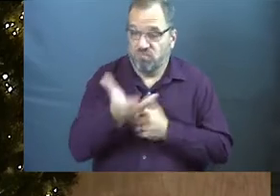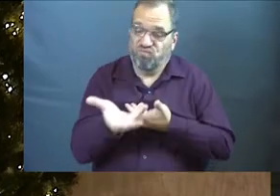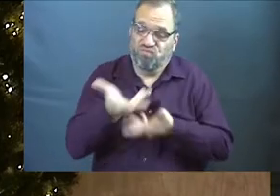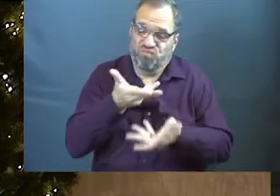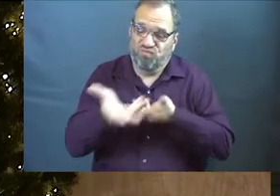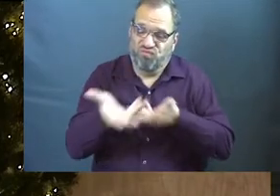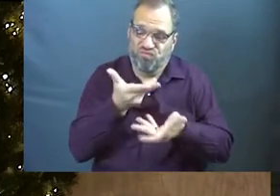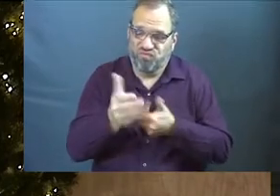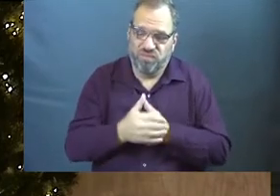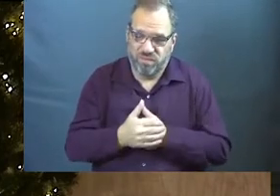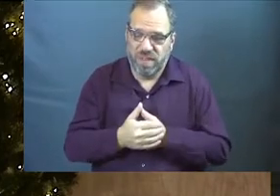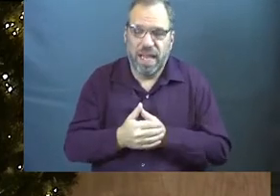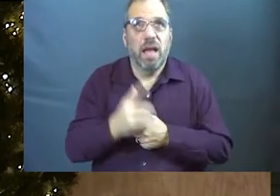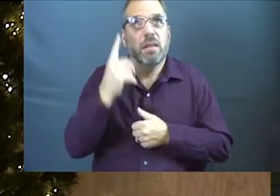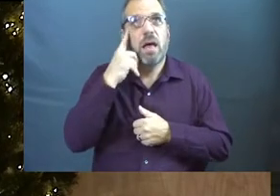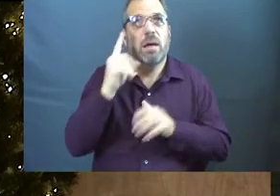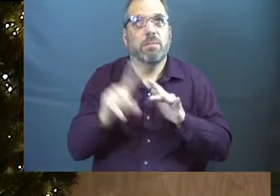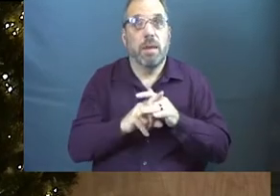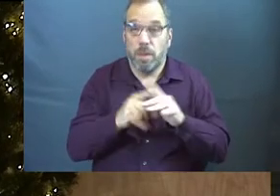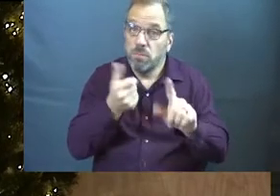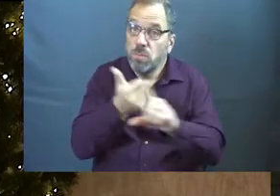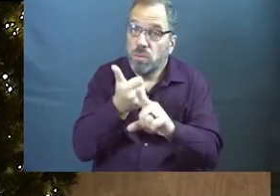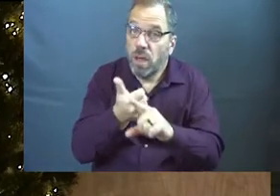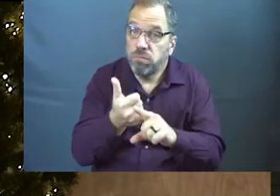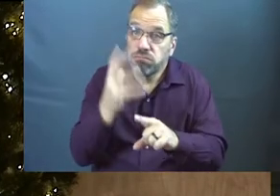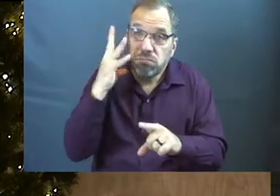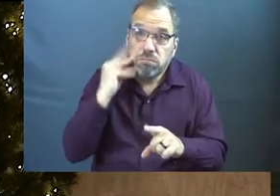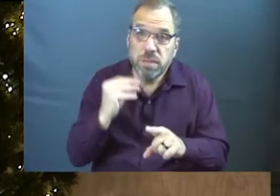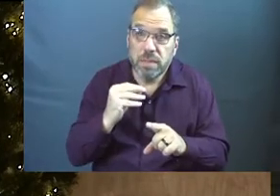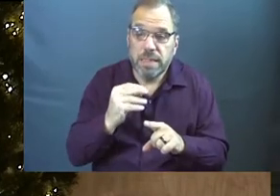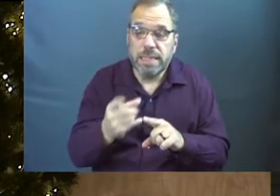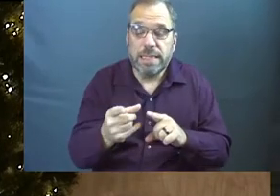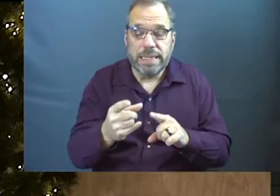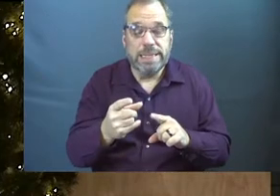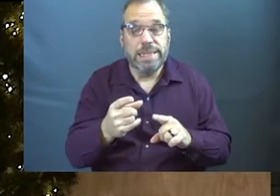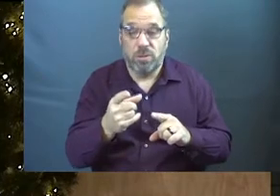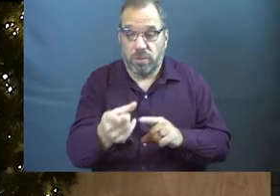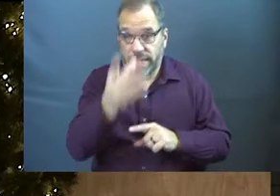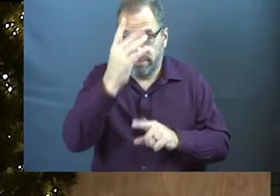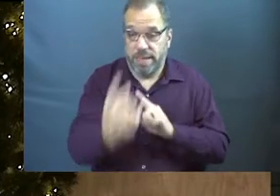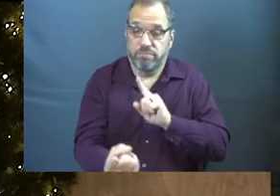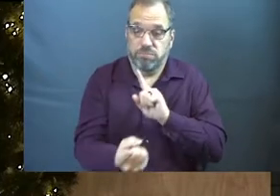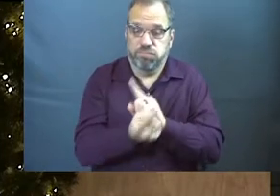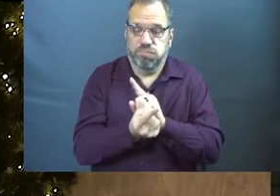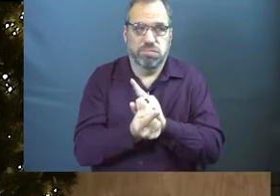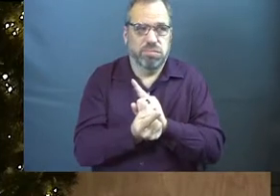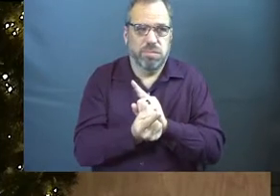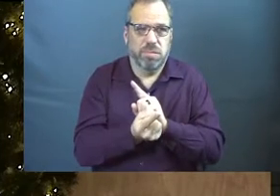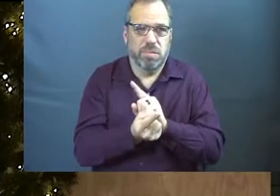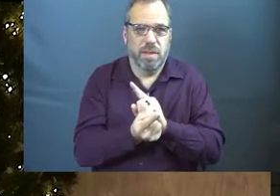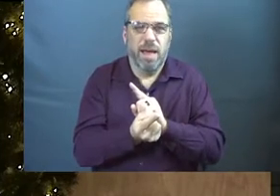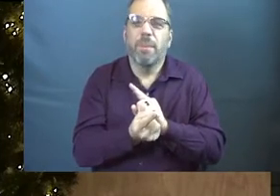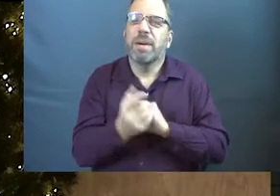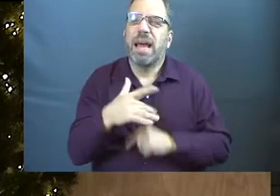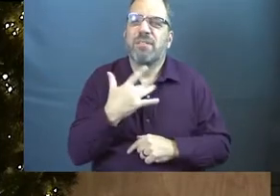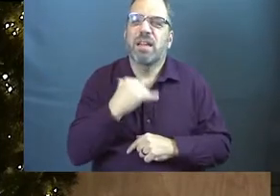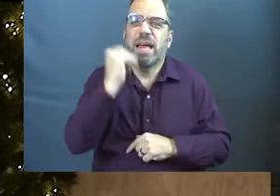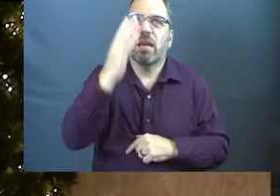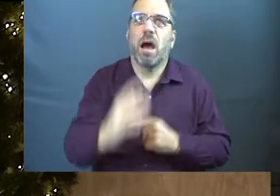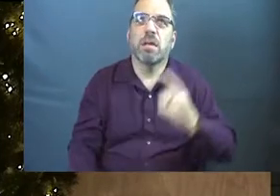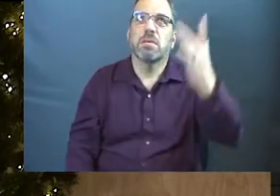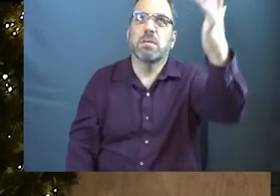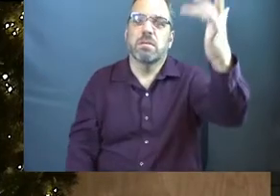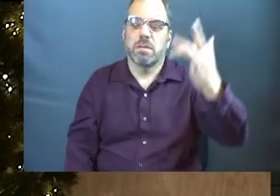conversation, I had one of those moments, maybe you've had a moment like this, where he's sitting there talking to me, but it's as if God is talking to me through